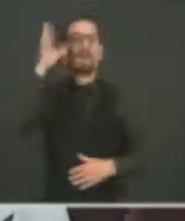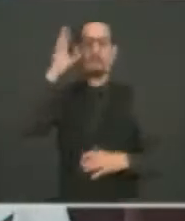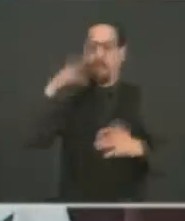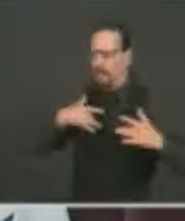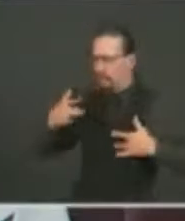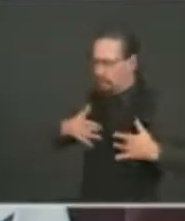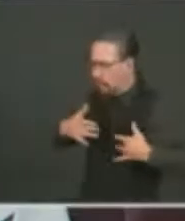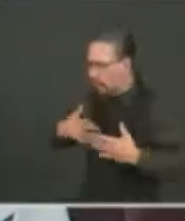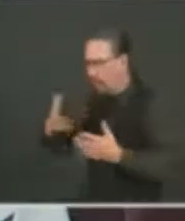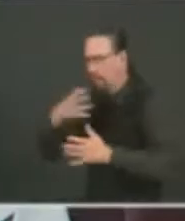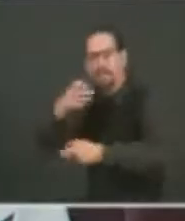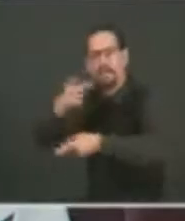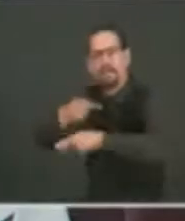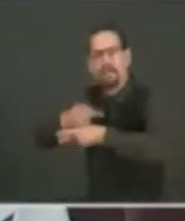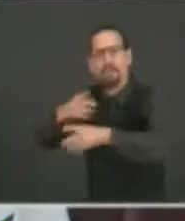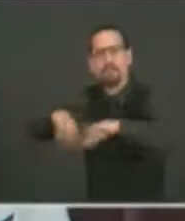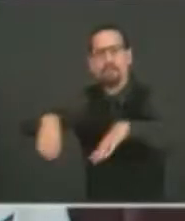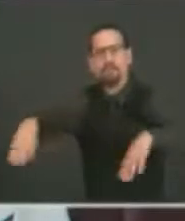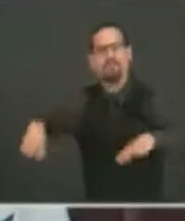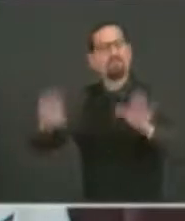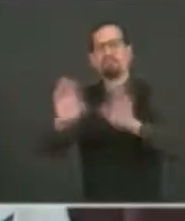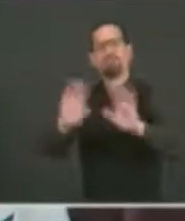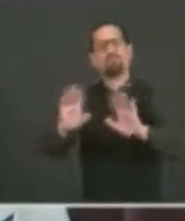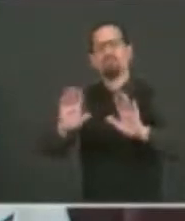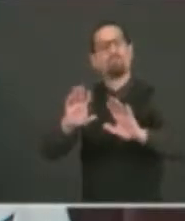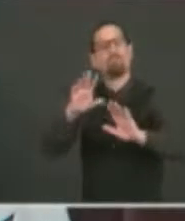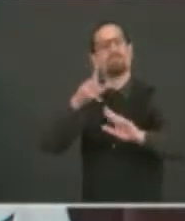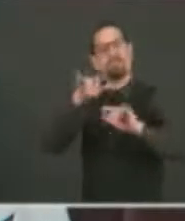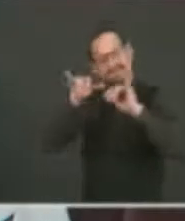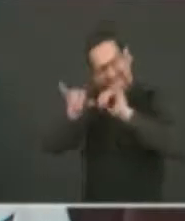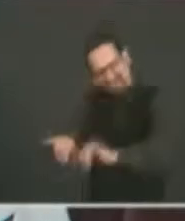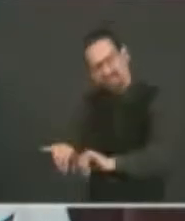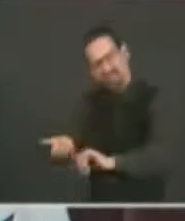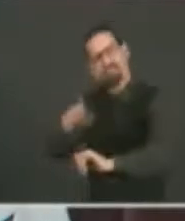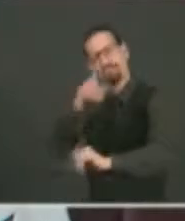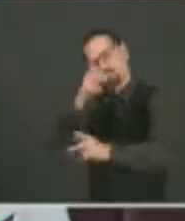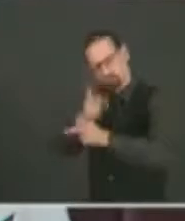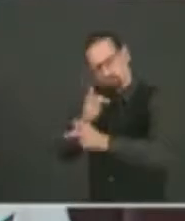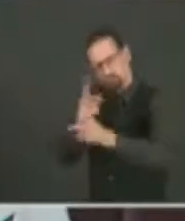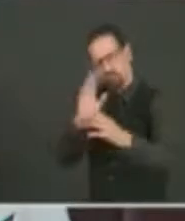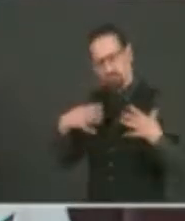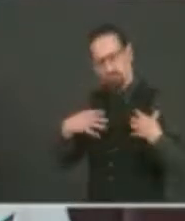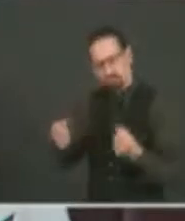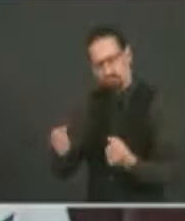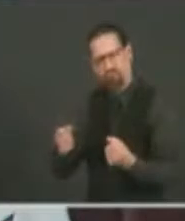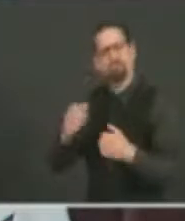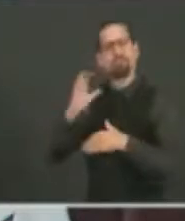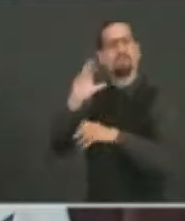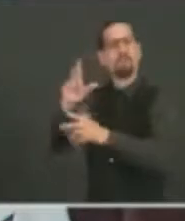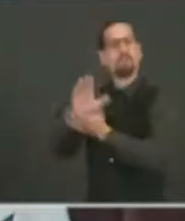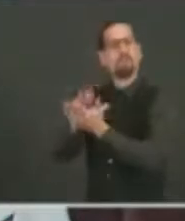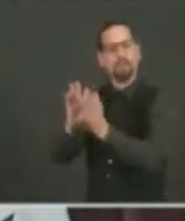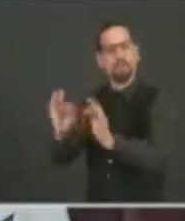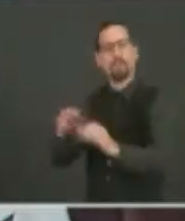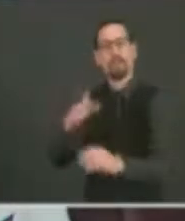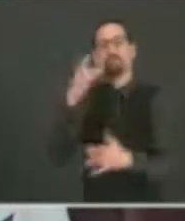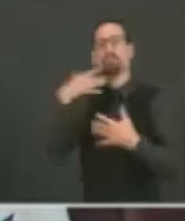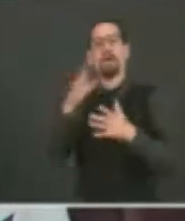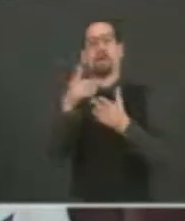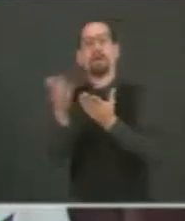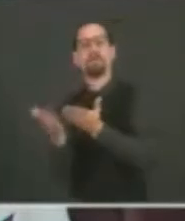we're asking, that just spreads the virus, and if every state and every college did that, we'd have nationwide outbreaks.